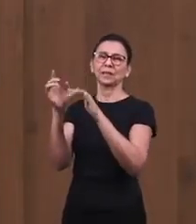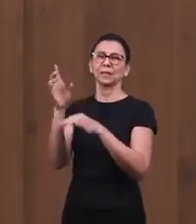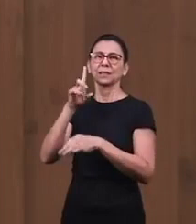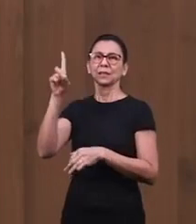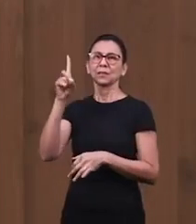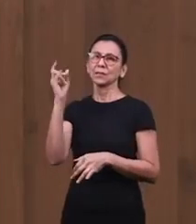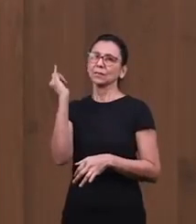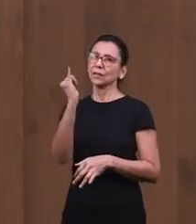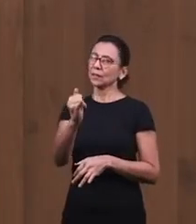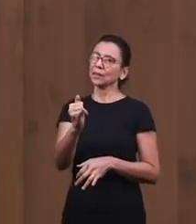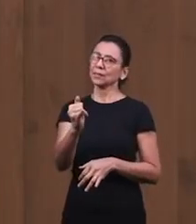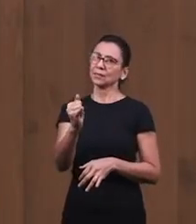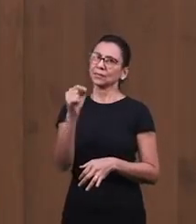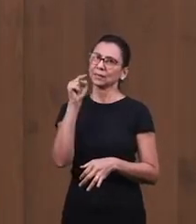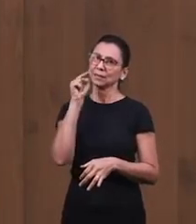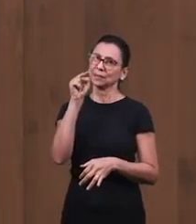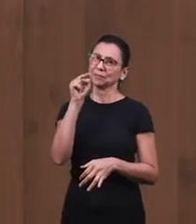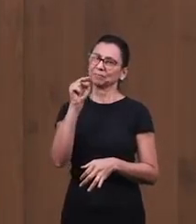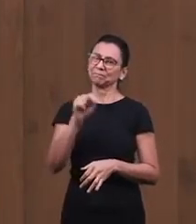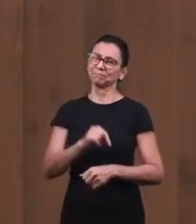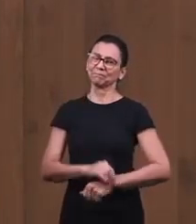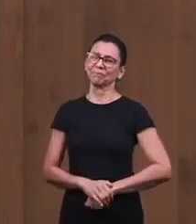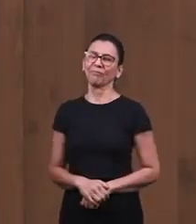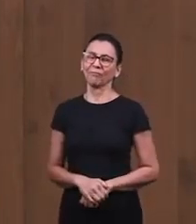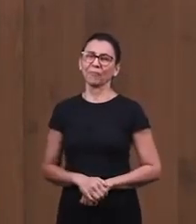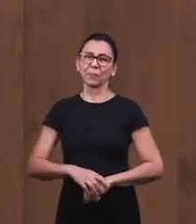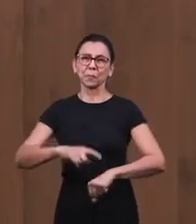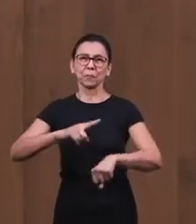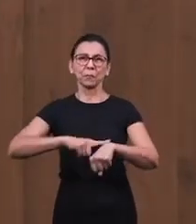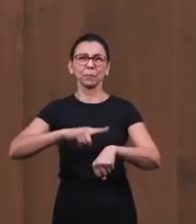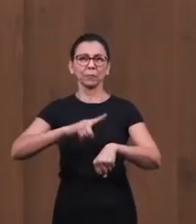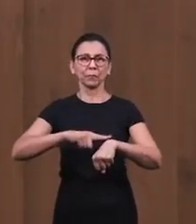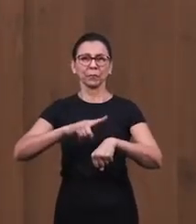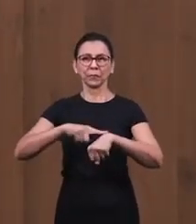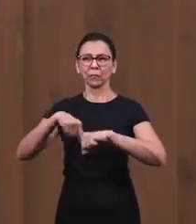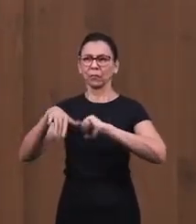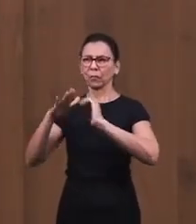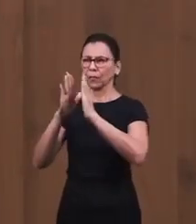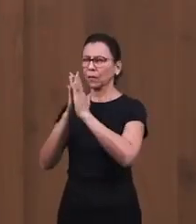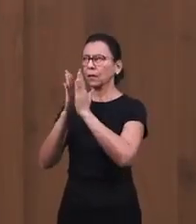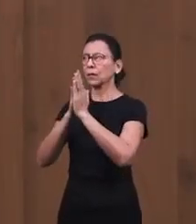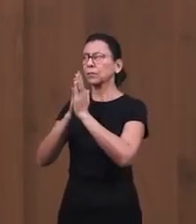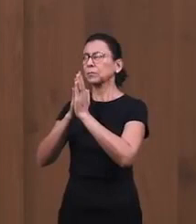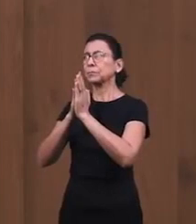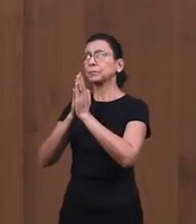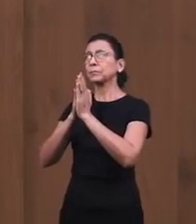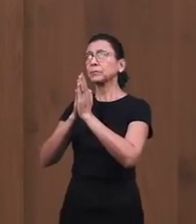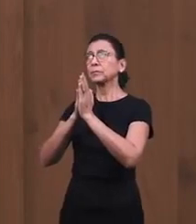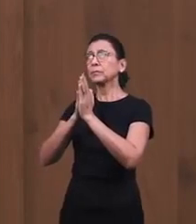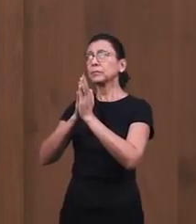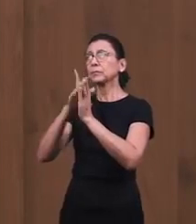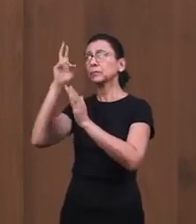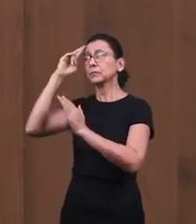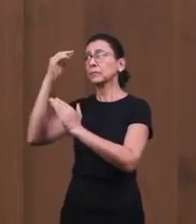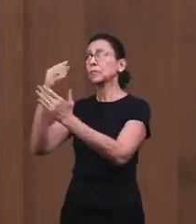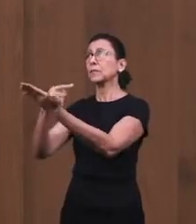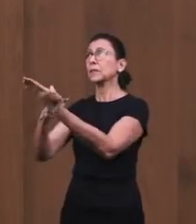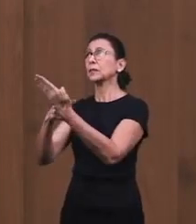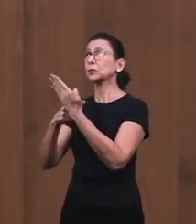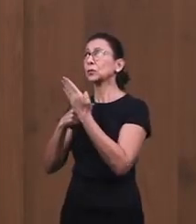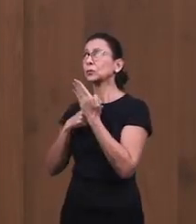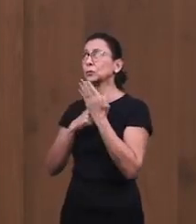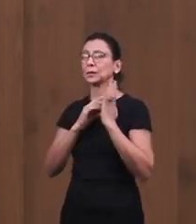you. And right now, we will ask the Lord, Lord, give me a faithful heart. Help